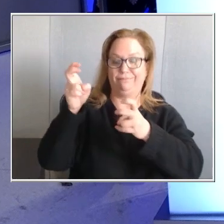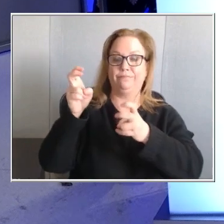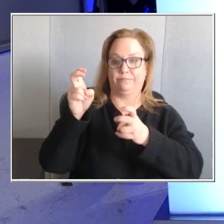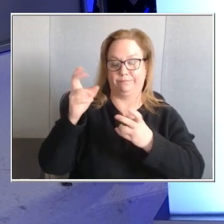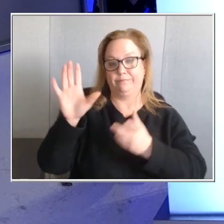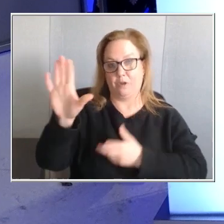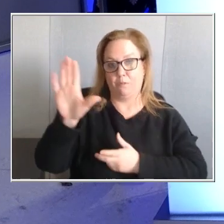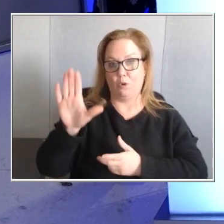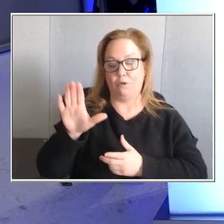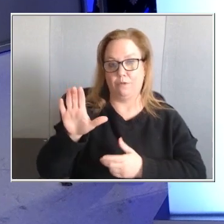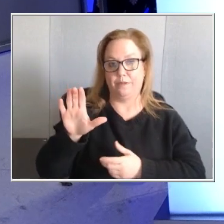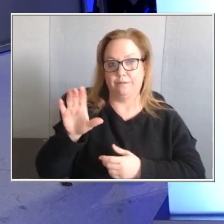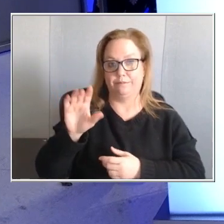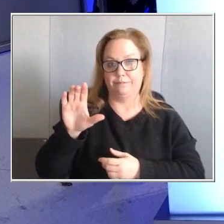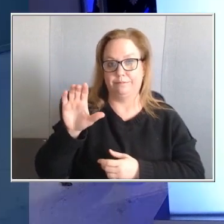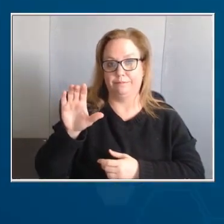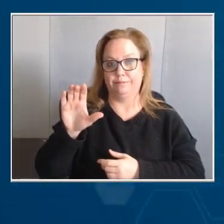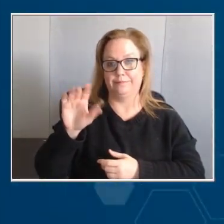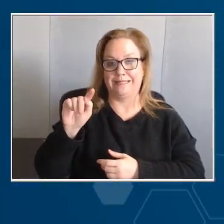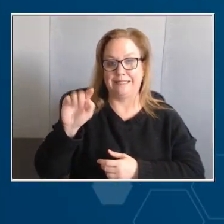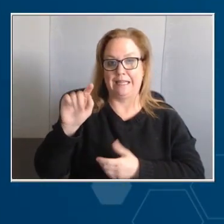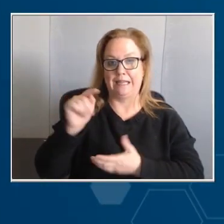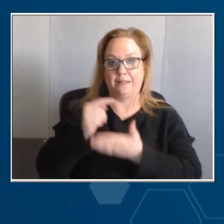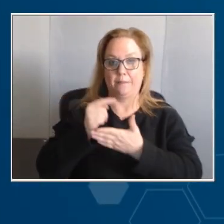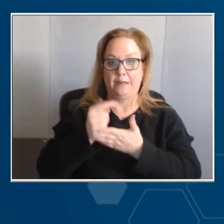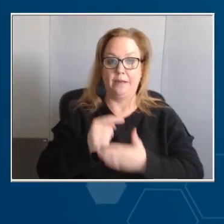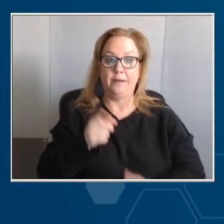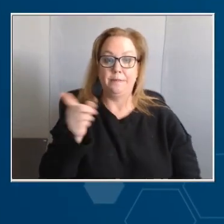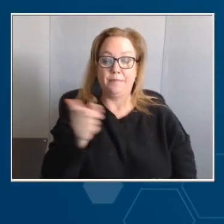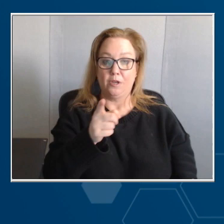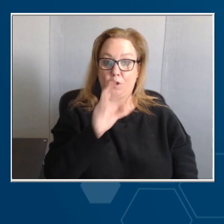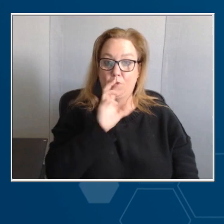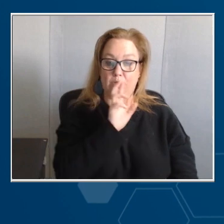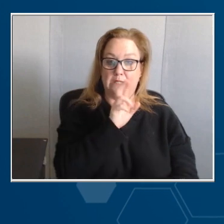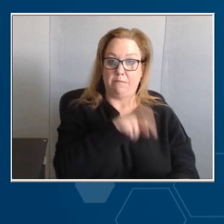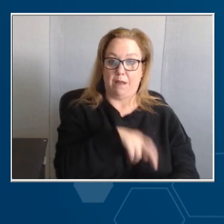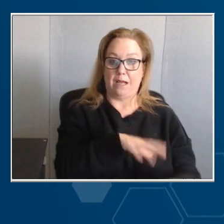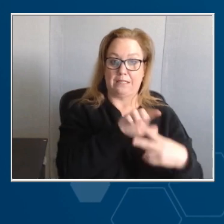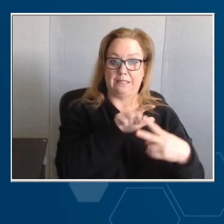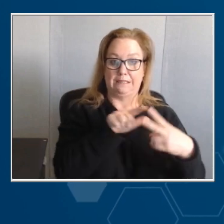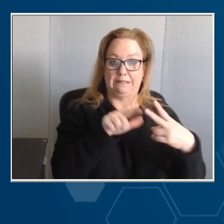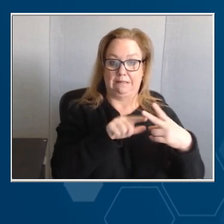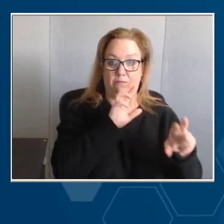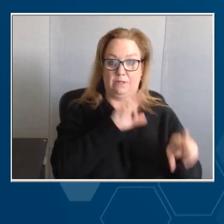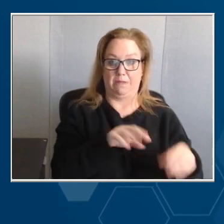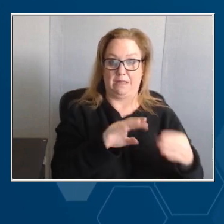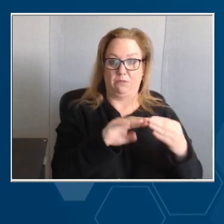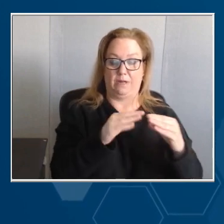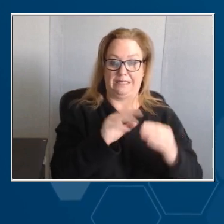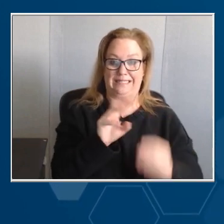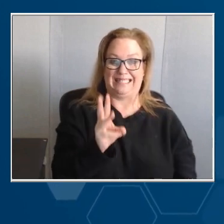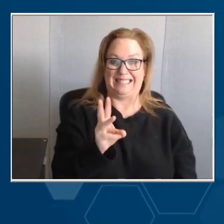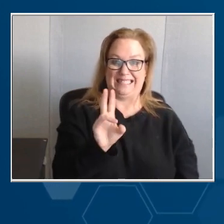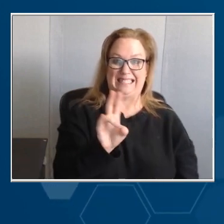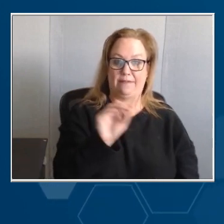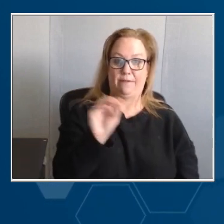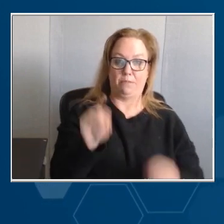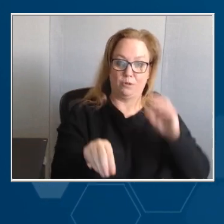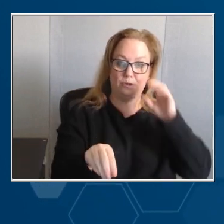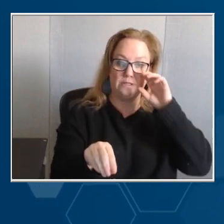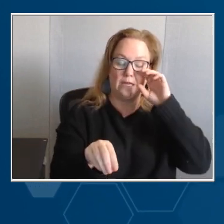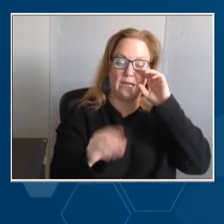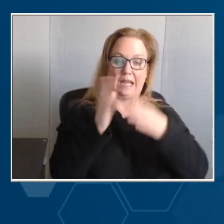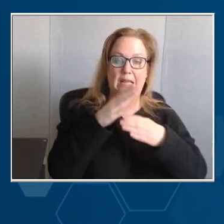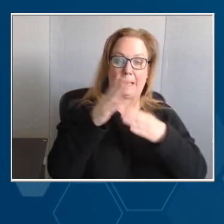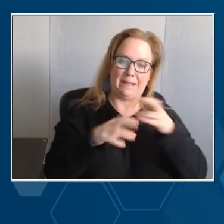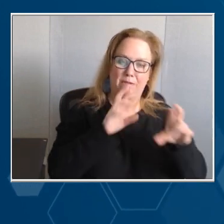correct. And you kind of touched on it, the Carbon trial results showed an overall response rate of 67% and a complete